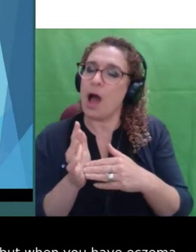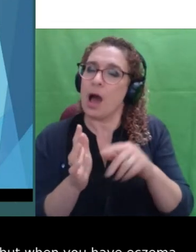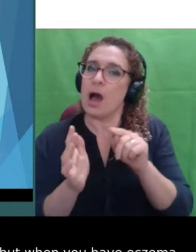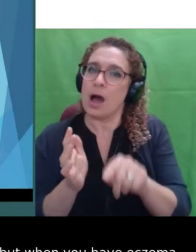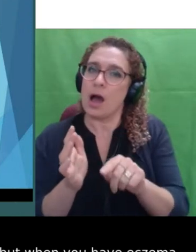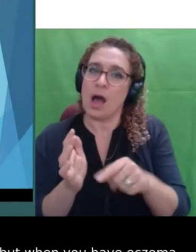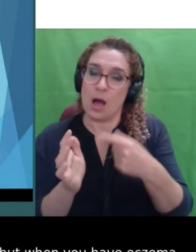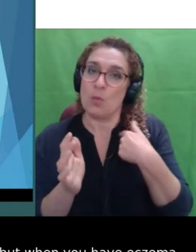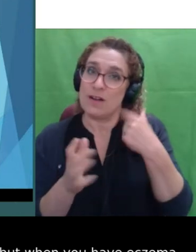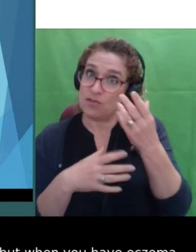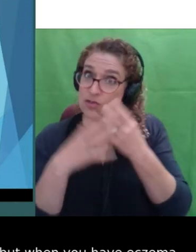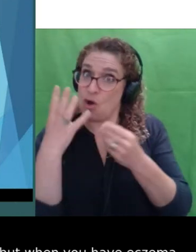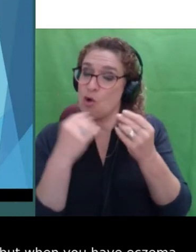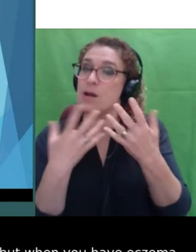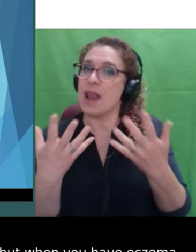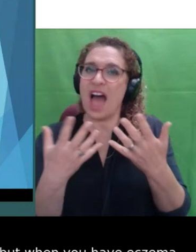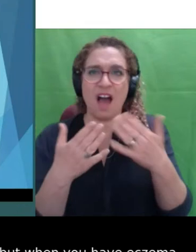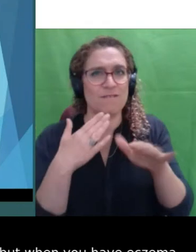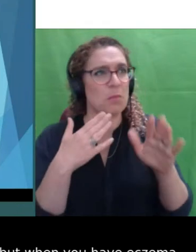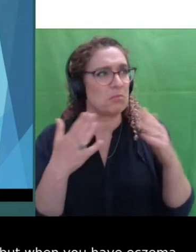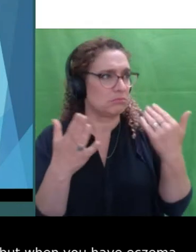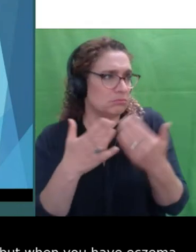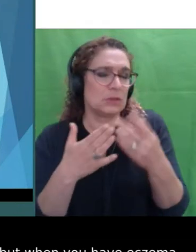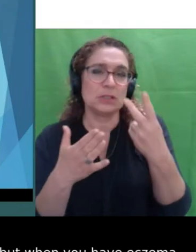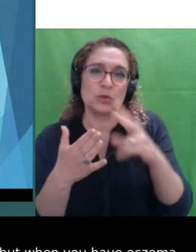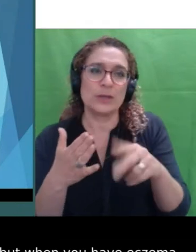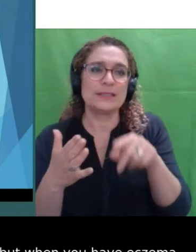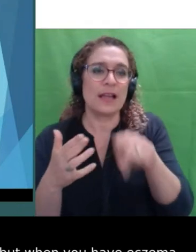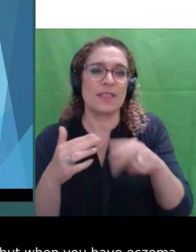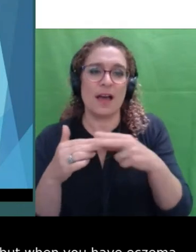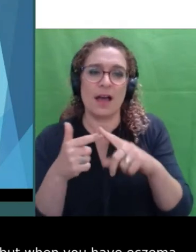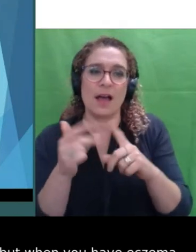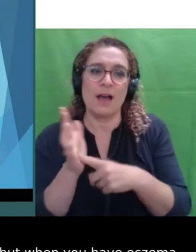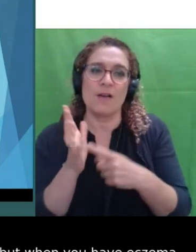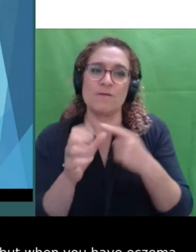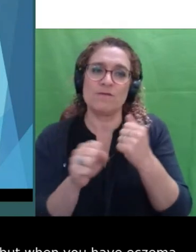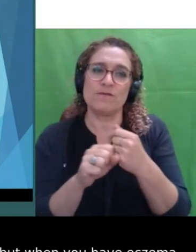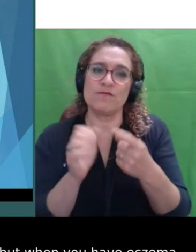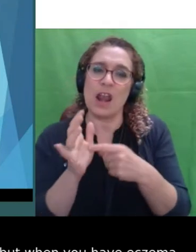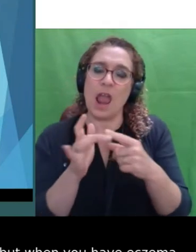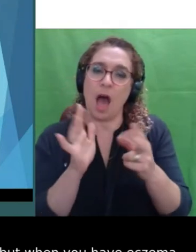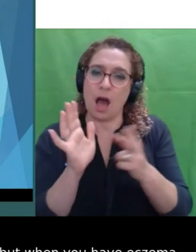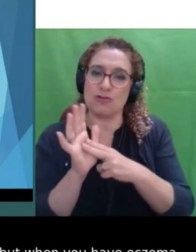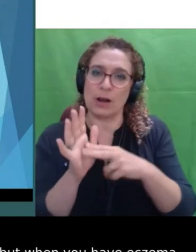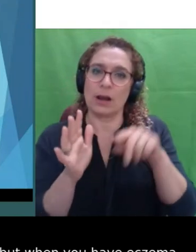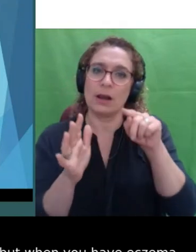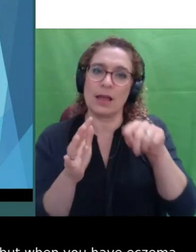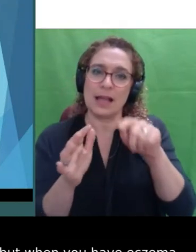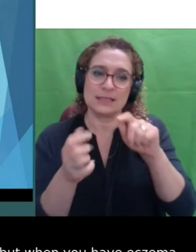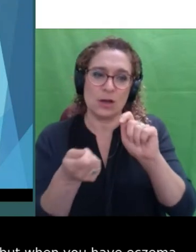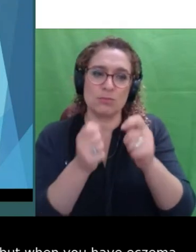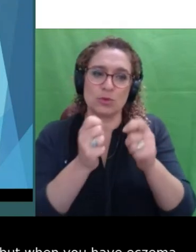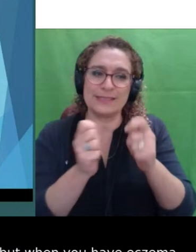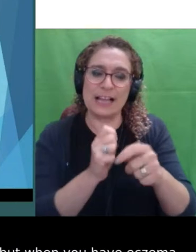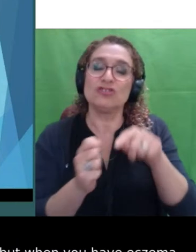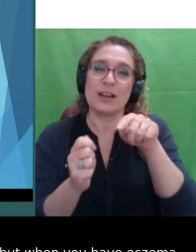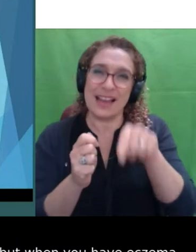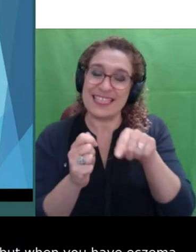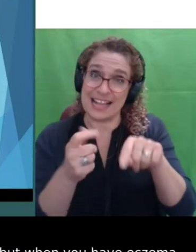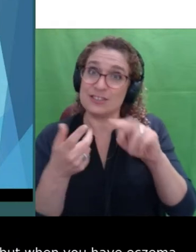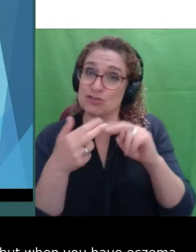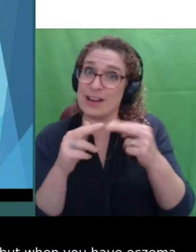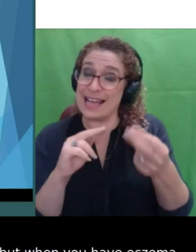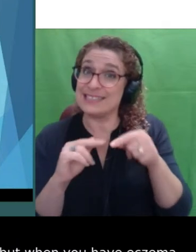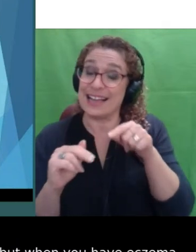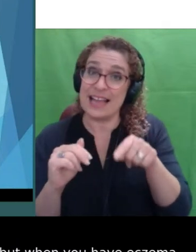20 years ago is the falagrin mutation which is a genetic mutation is there in 50 percent